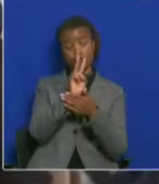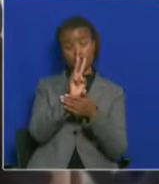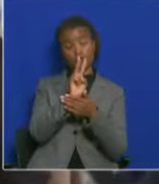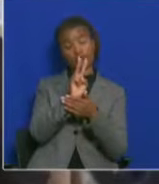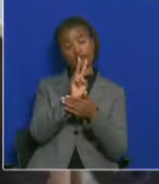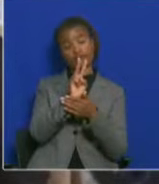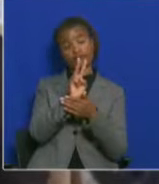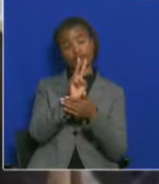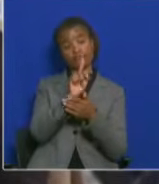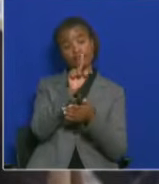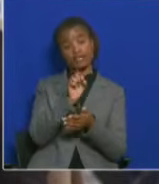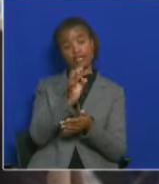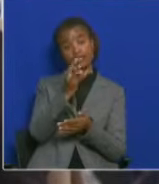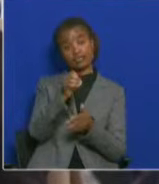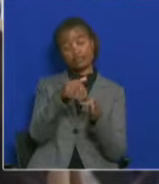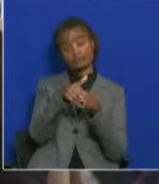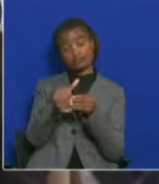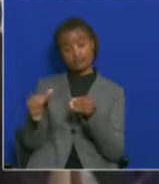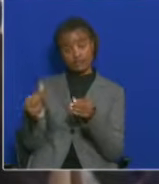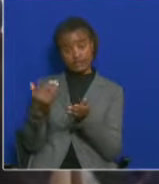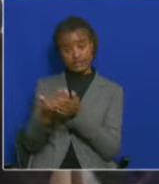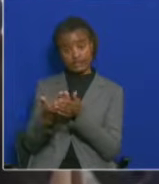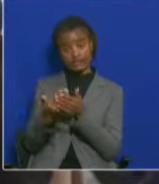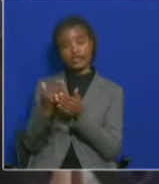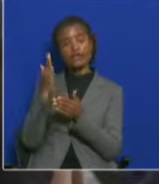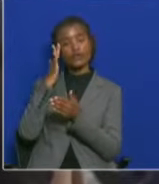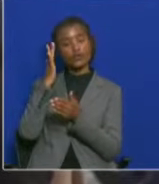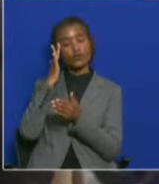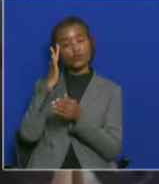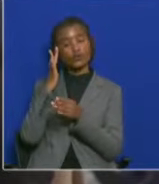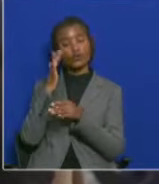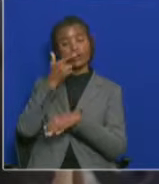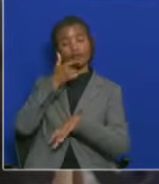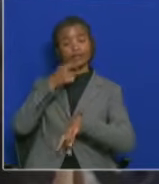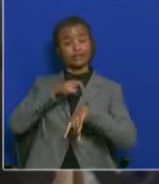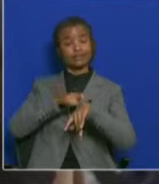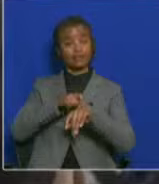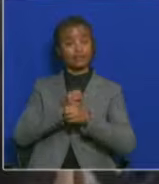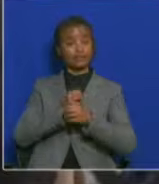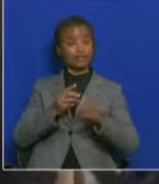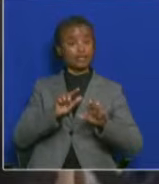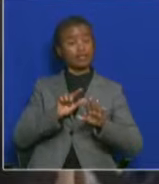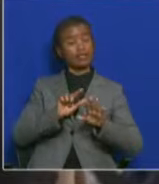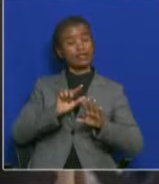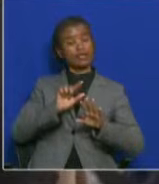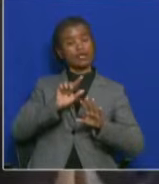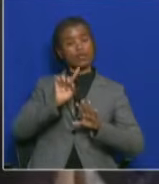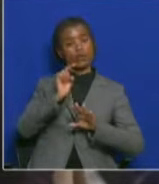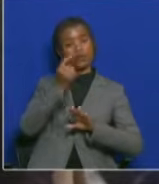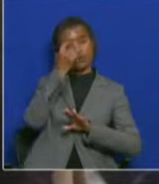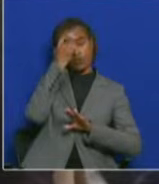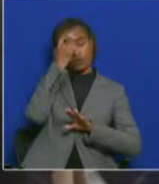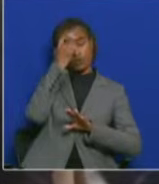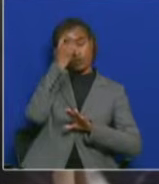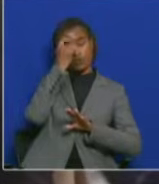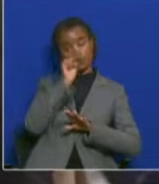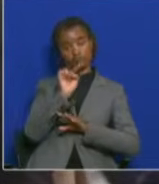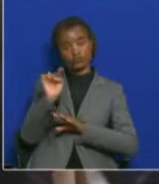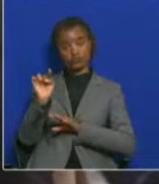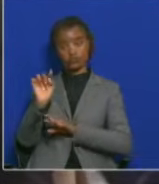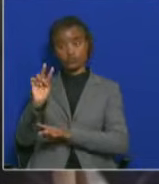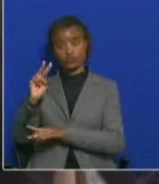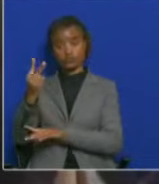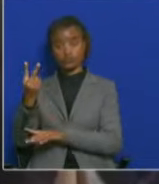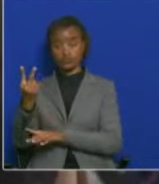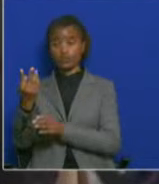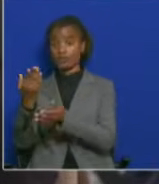hour, and we will be back at 2. If that might be in order, perhaps if proceedings could be stayed with an earlier